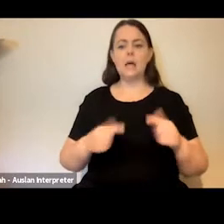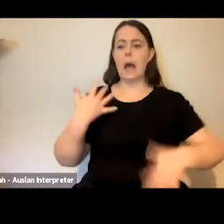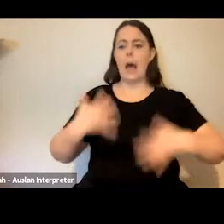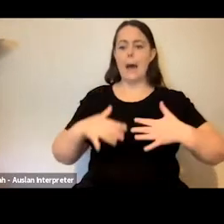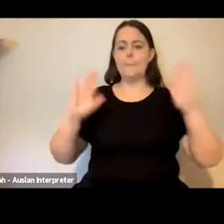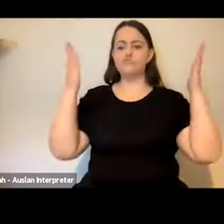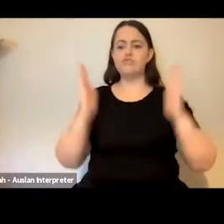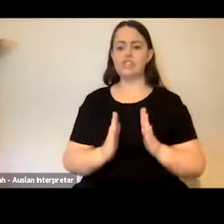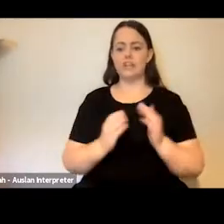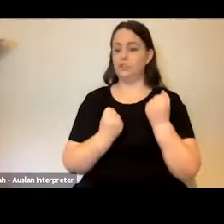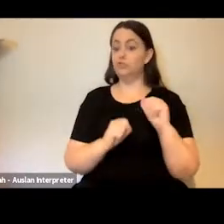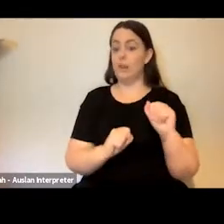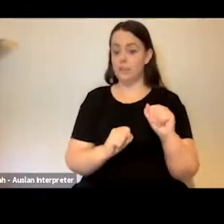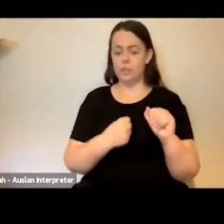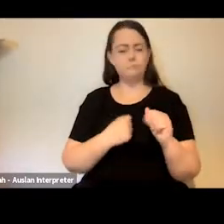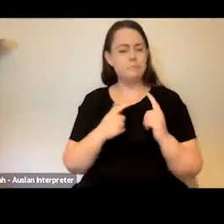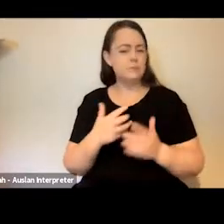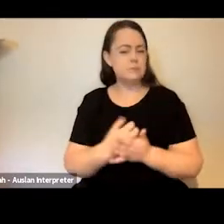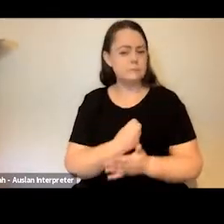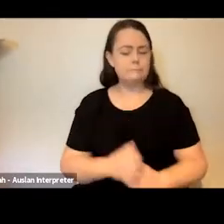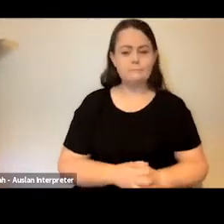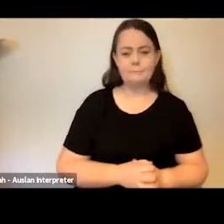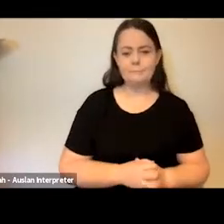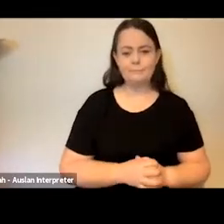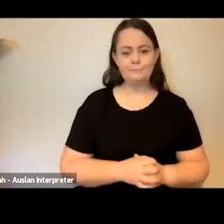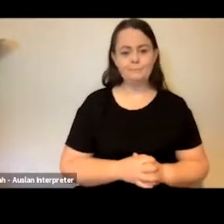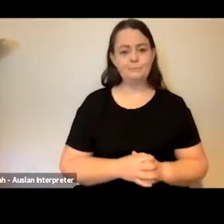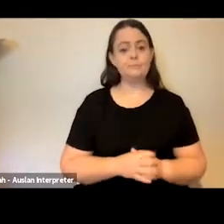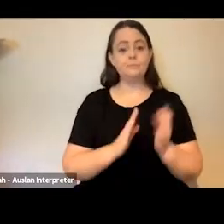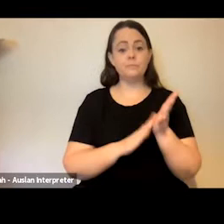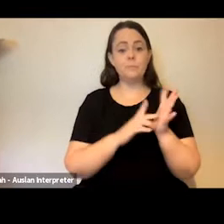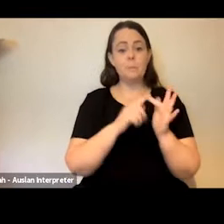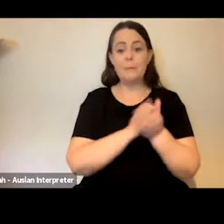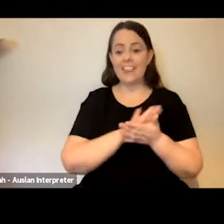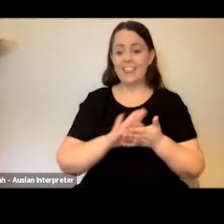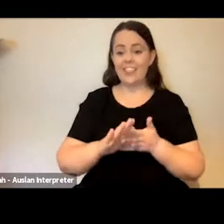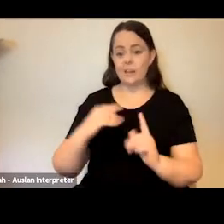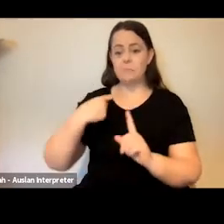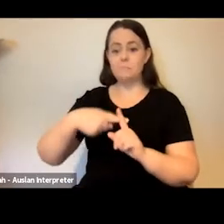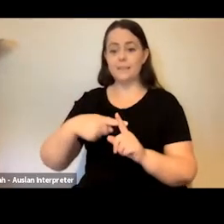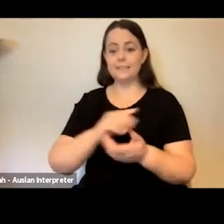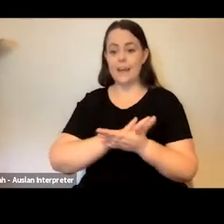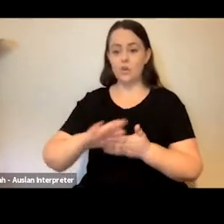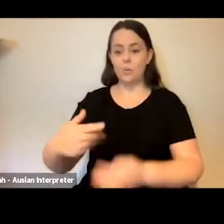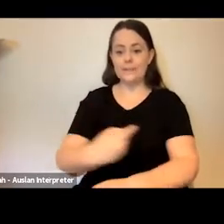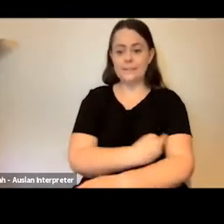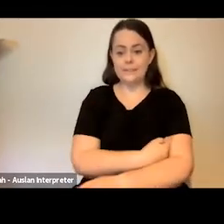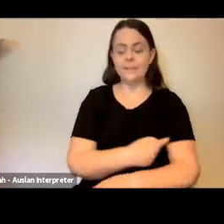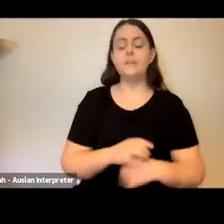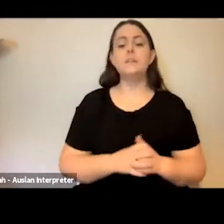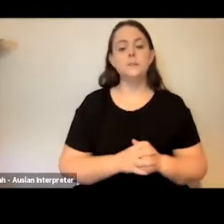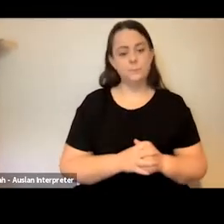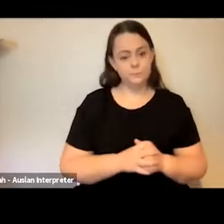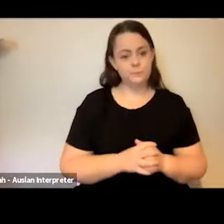The other kind of changes that we saw were in relation to the methamphetamine and heroin markets. So I put these together because these